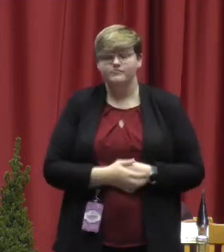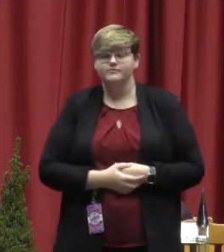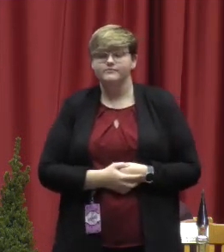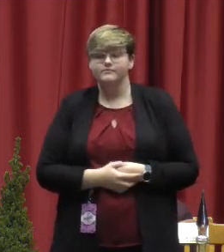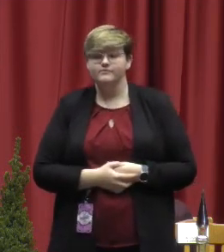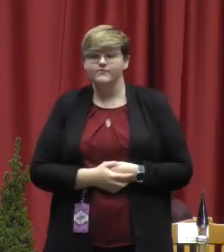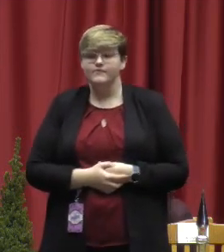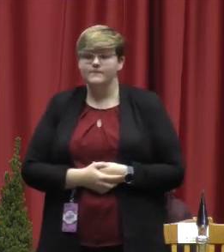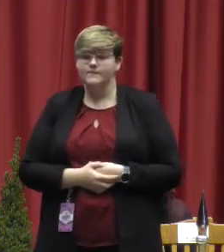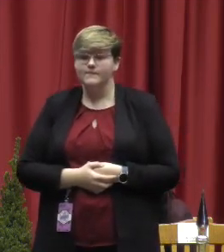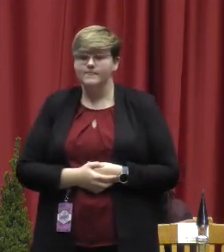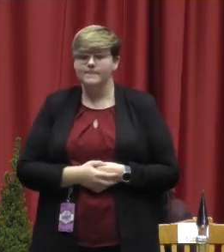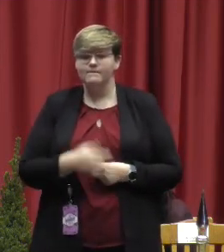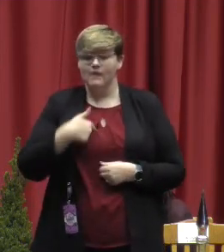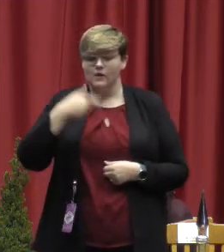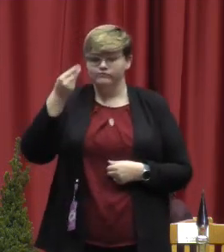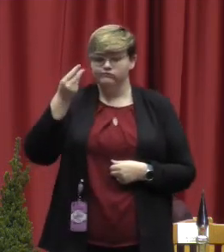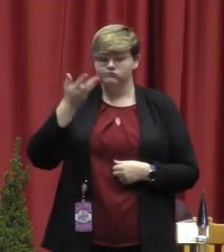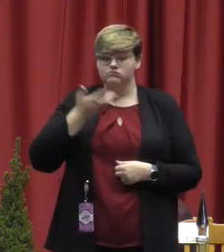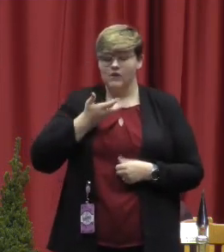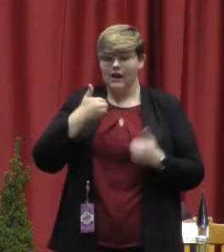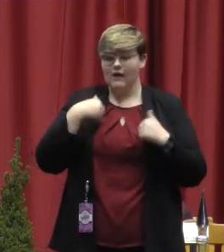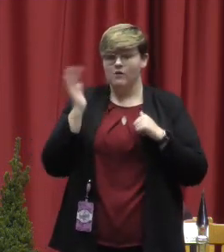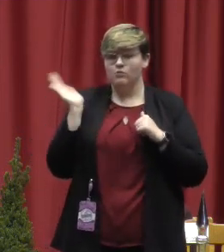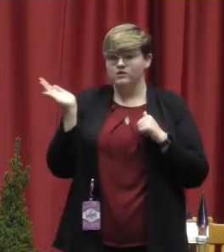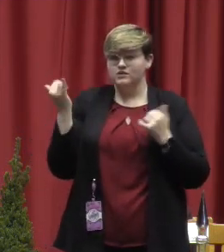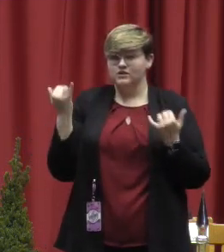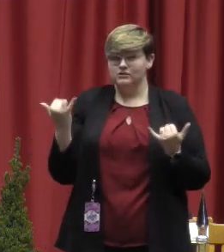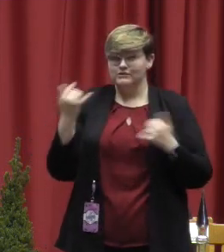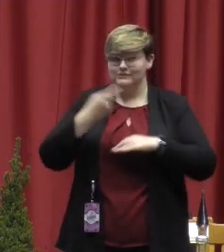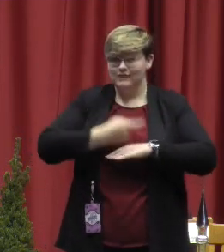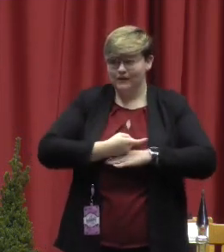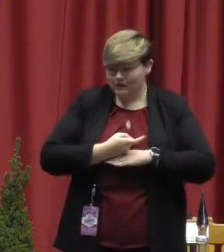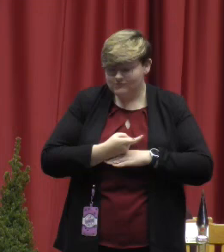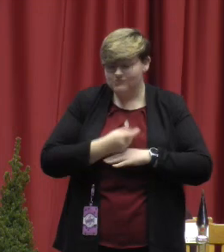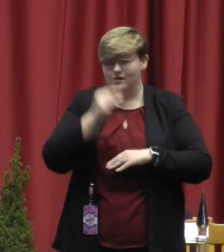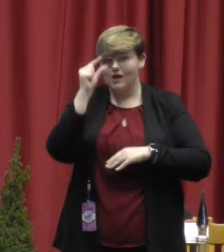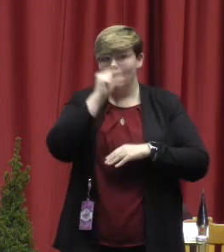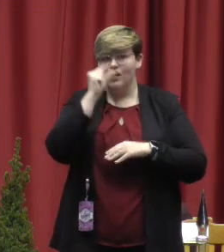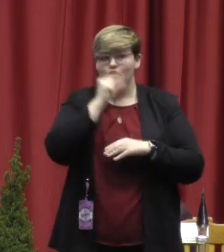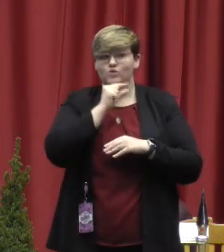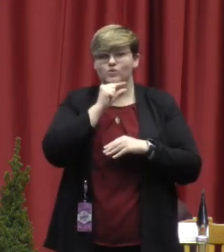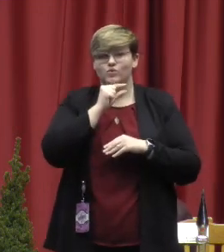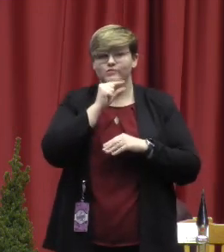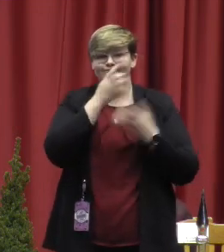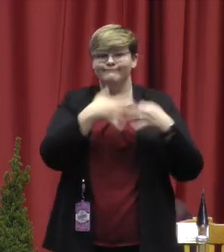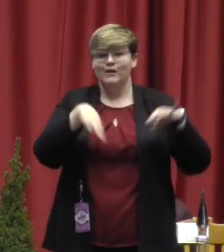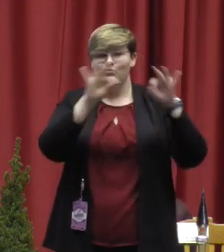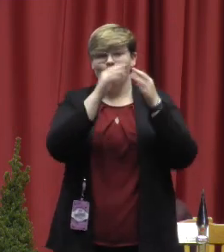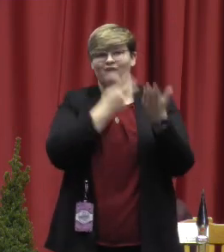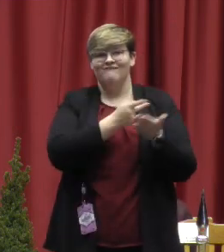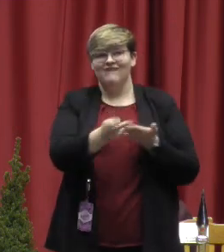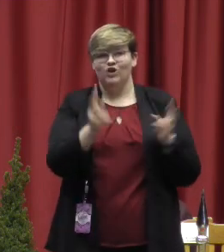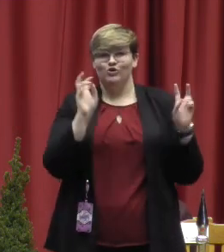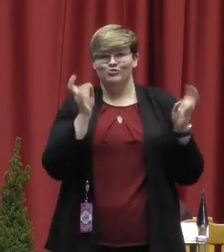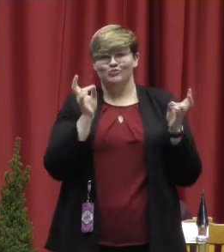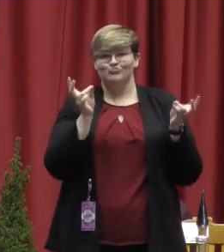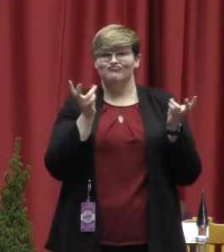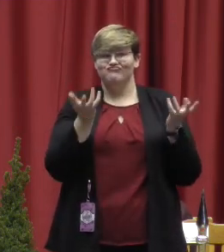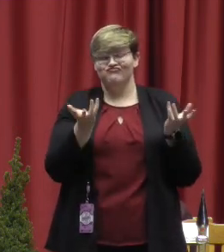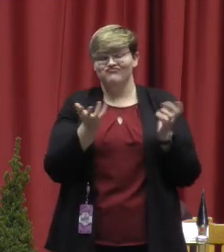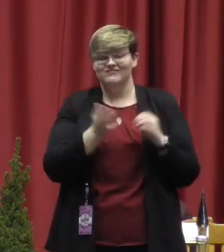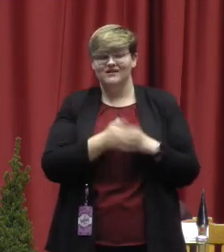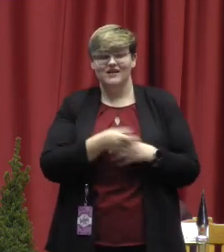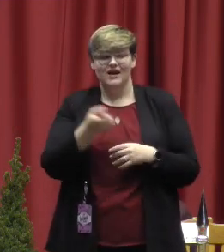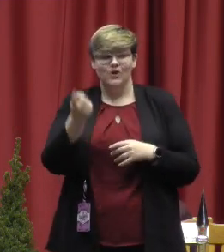Upon being notified that I have this speech, I Googled notable failures. And one that